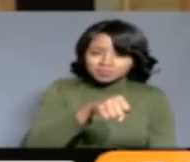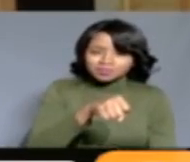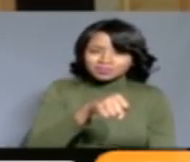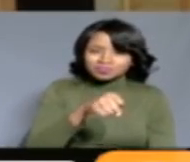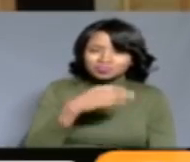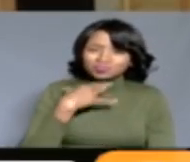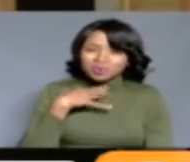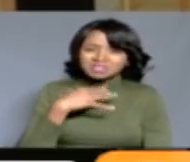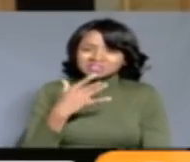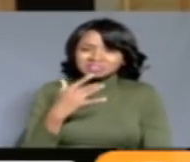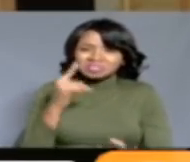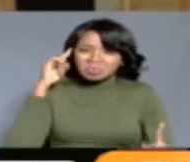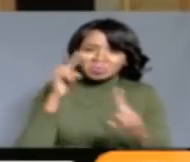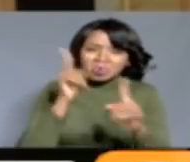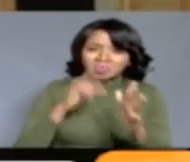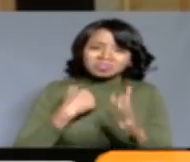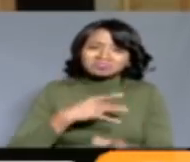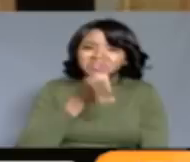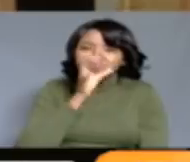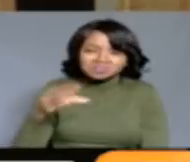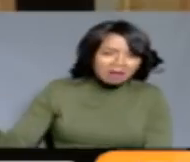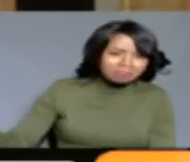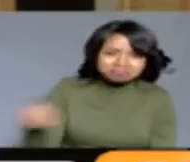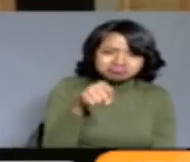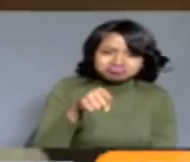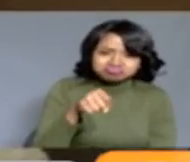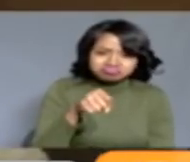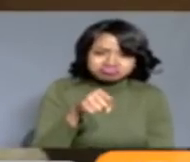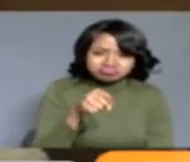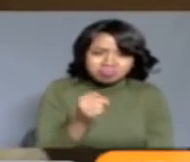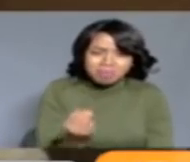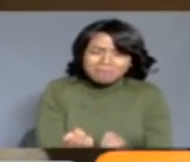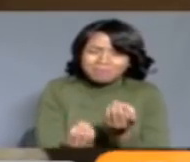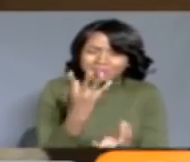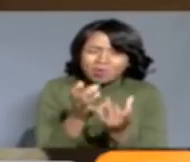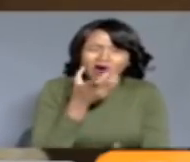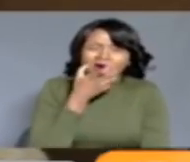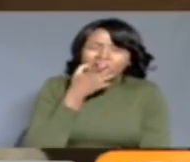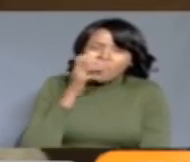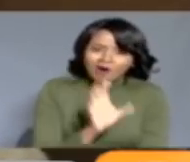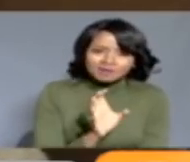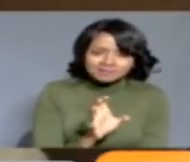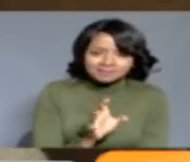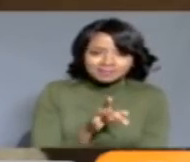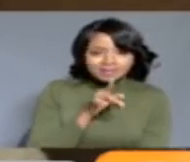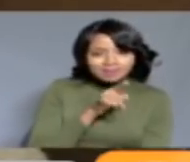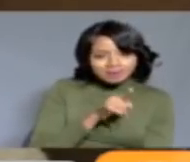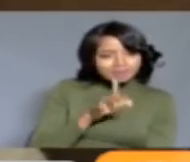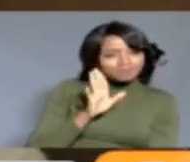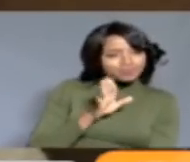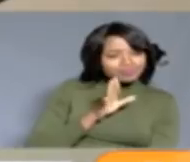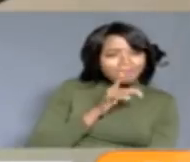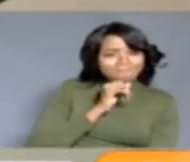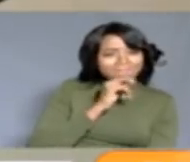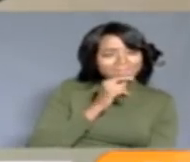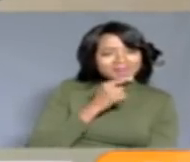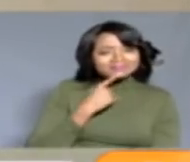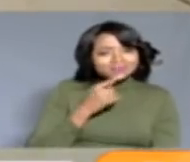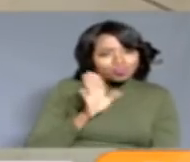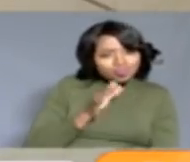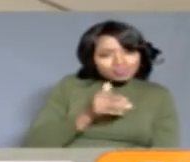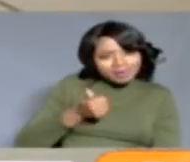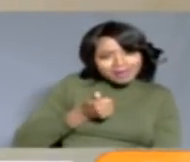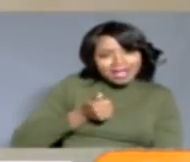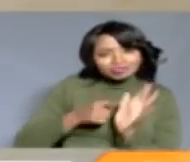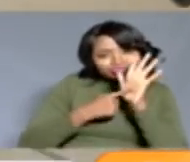throwing something, but she threw water at me, hot water, boiled water. The minor's account is that she escaped from the house and showed the wounds to